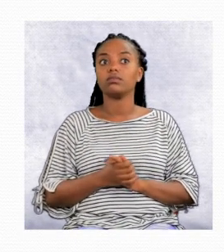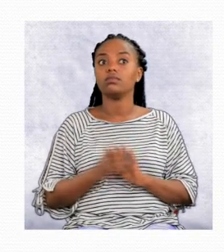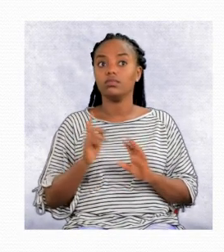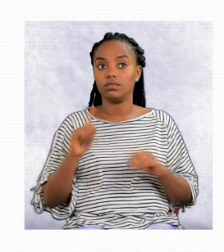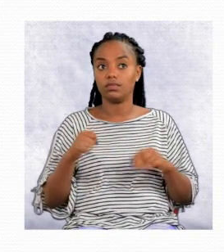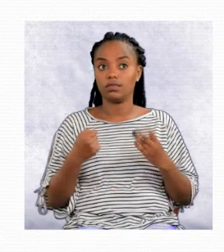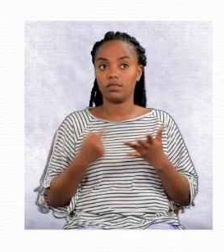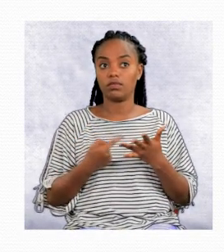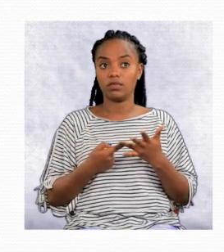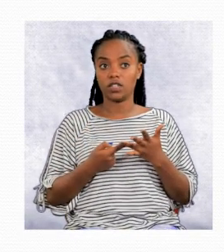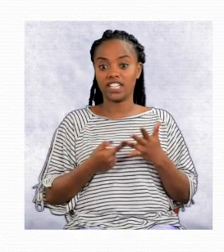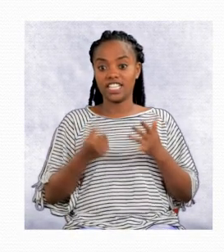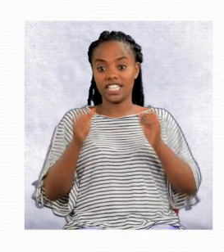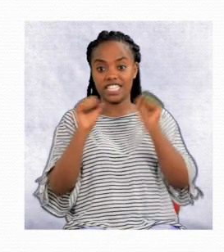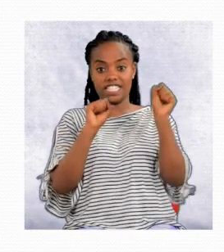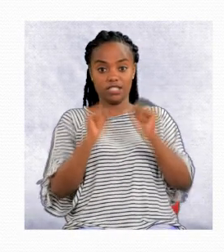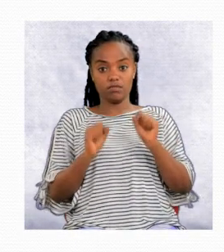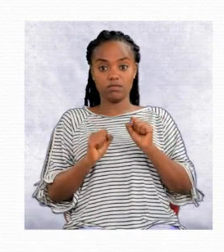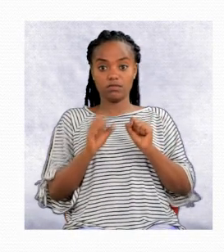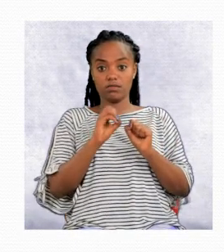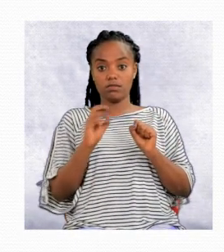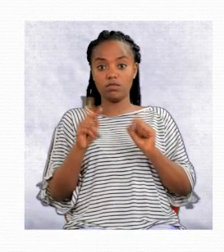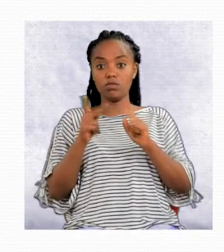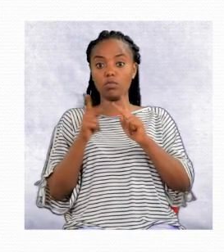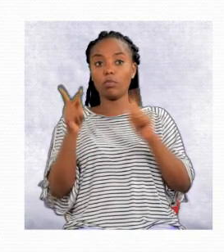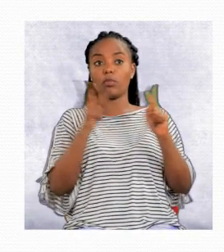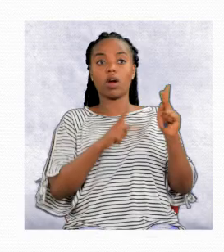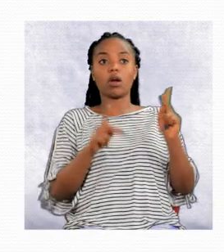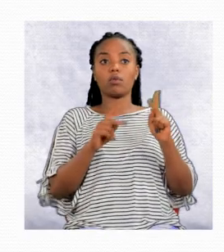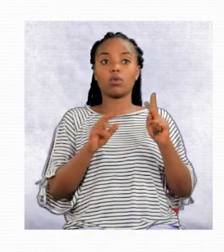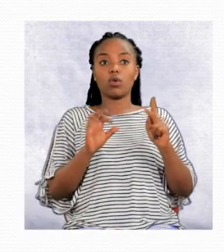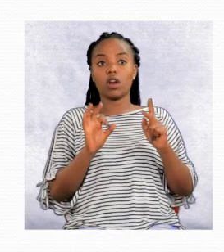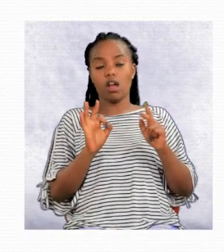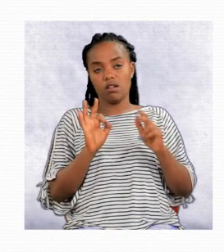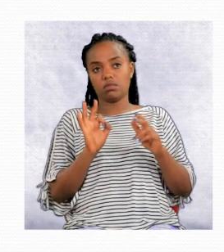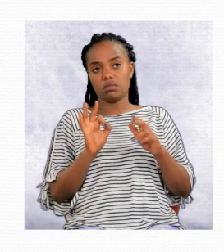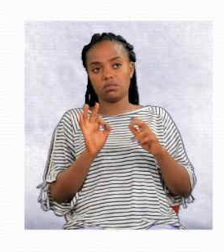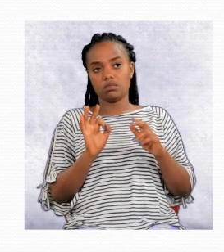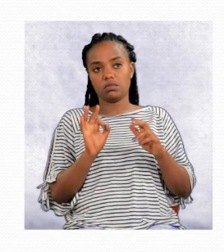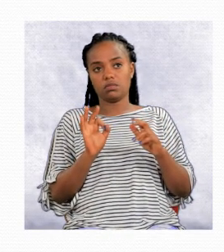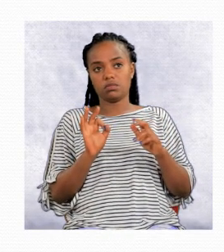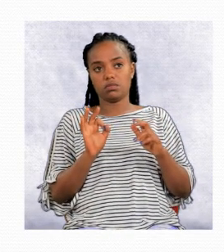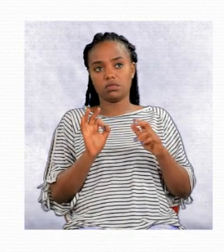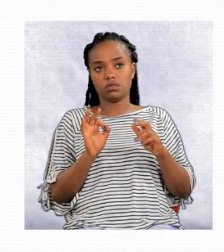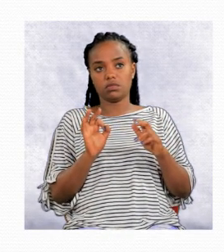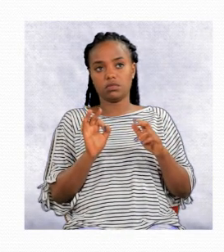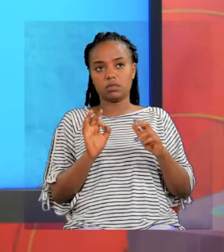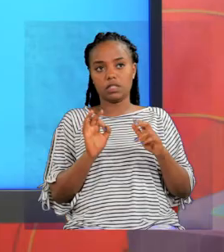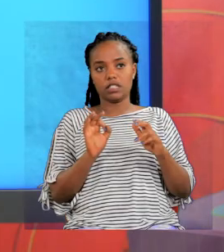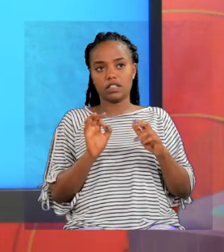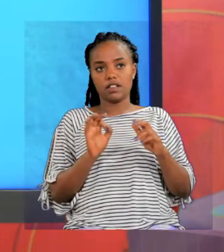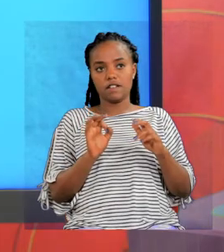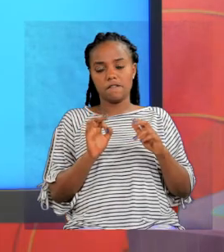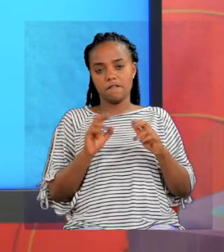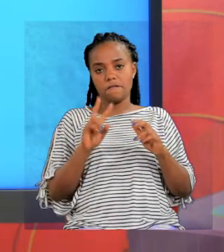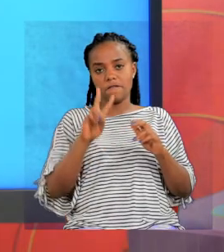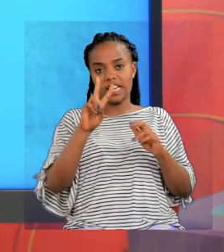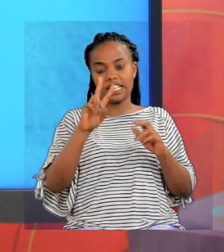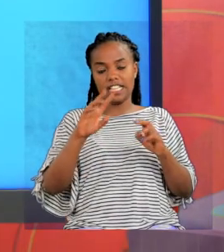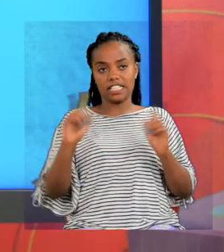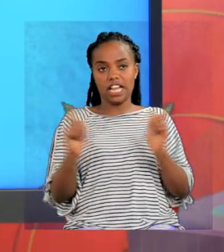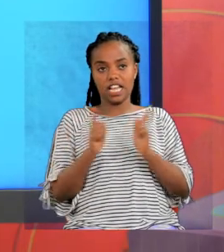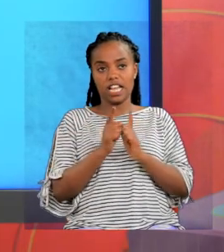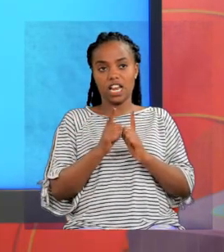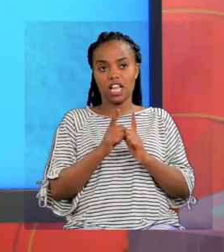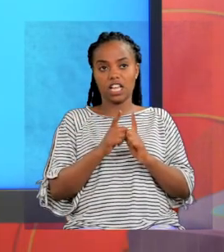So the shape of the parabola will have this form. It's a vertex is this one and